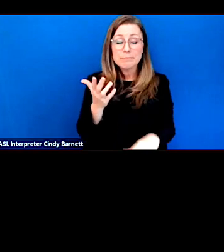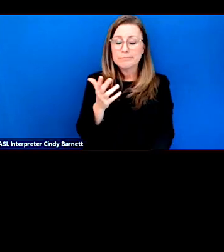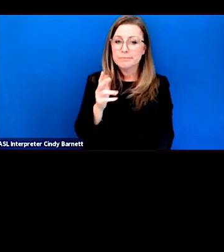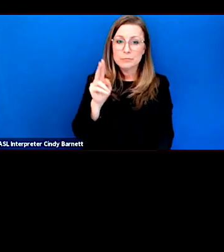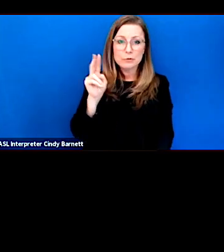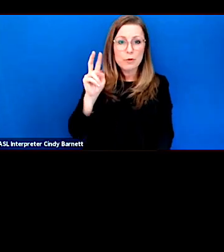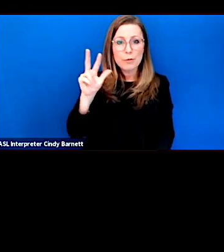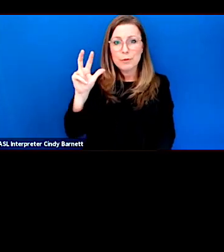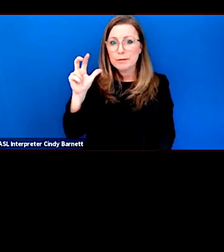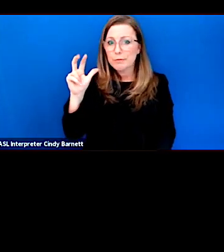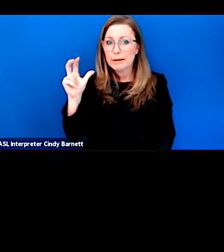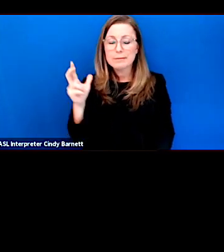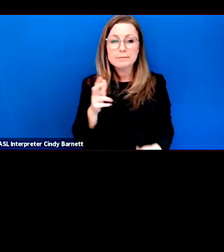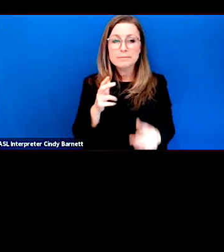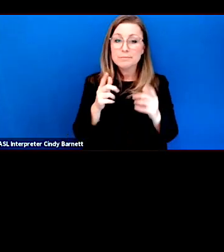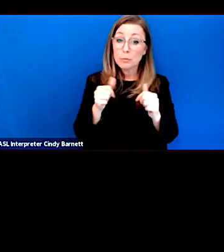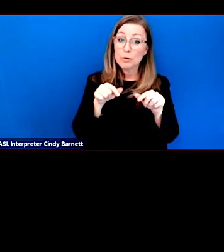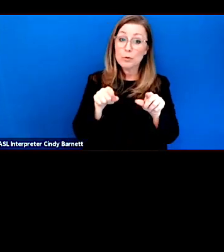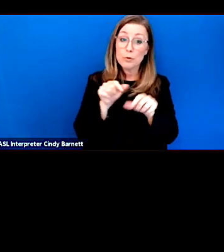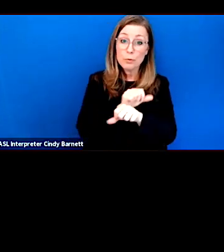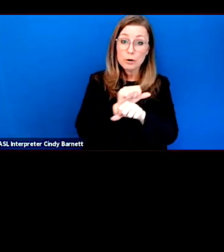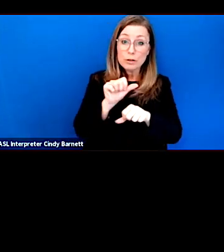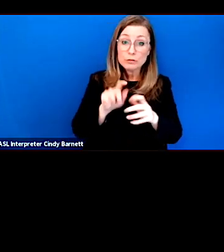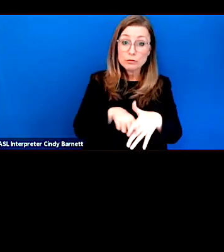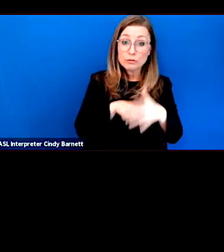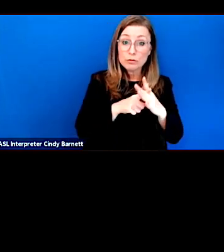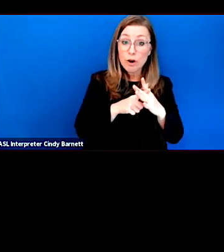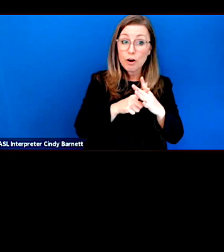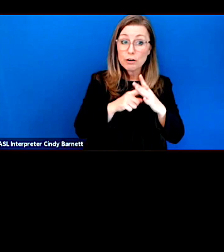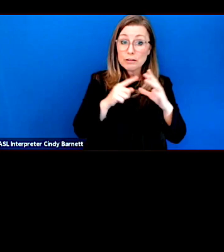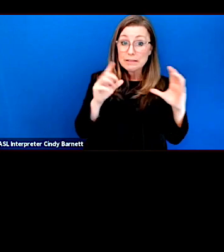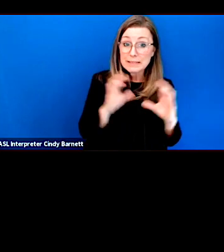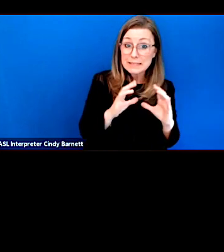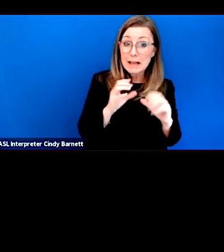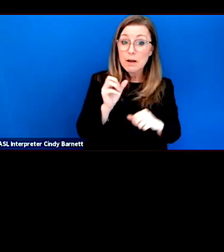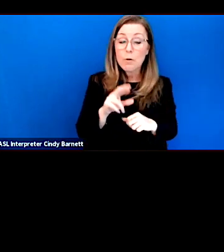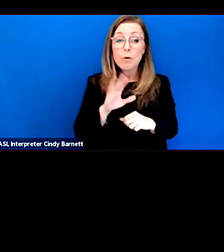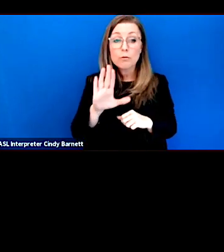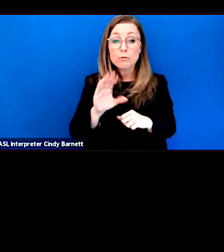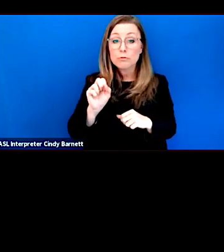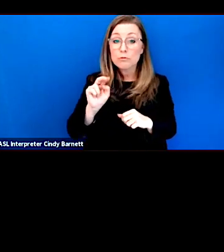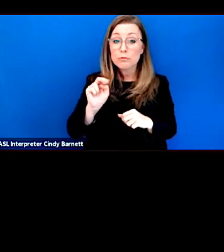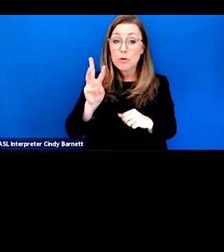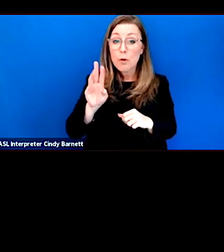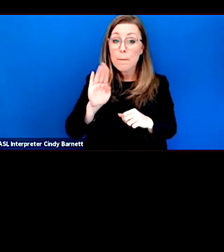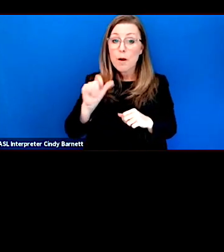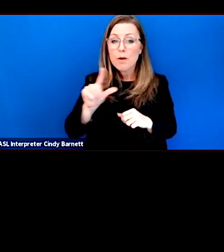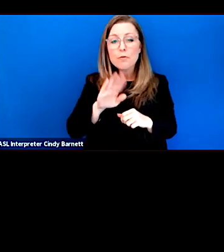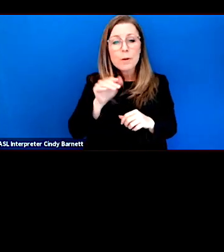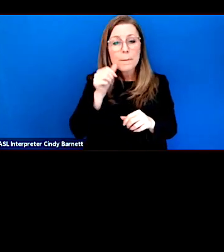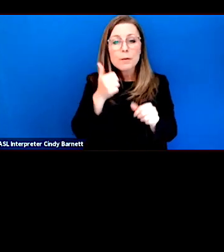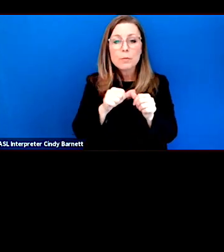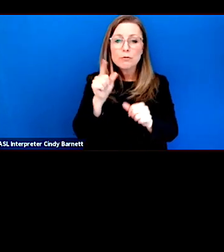or you're snowballing, remember that rule of you're going to keep looking through the search results until you've reached